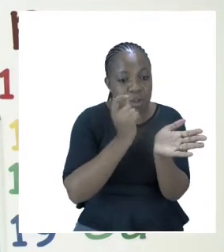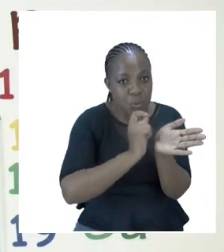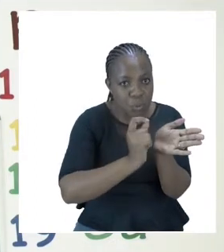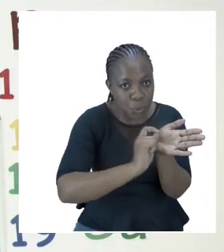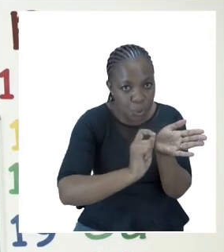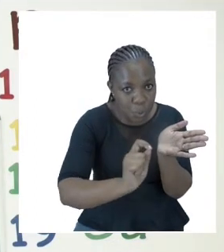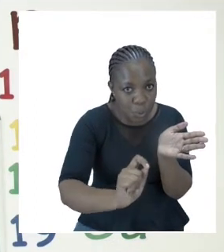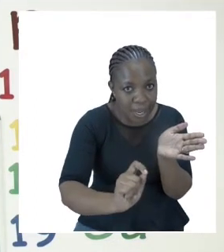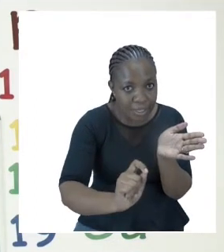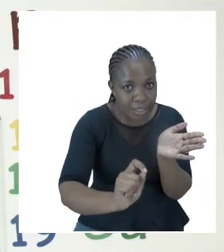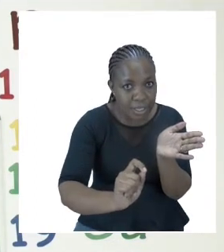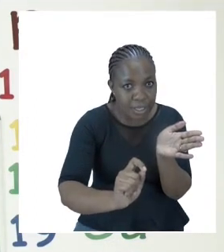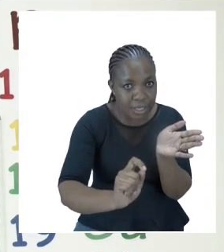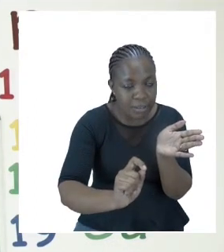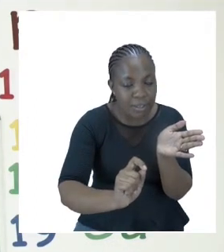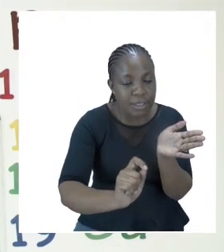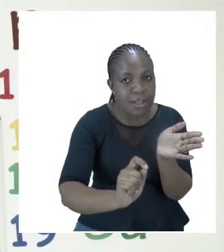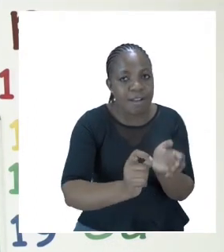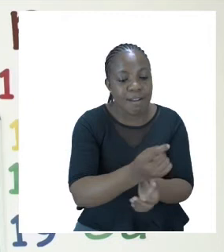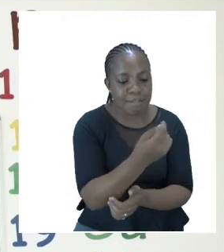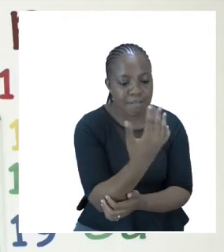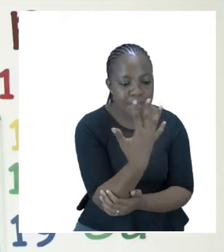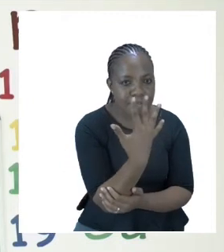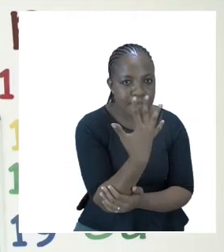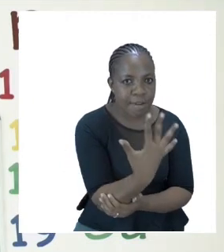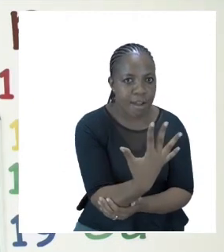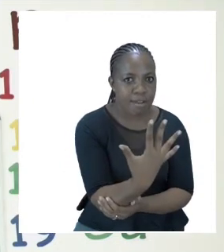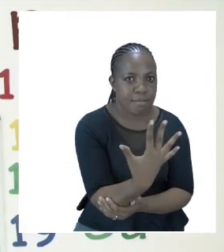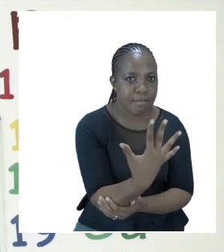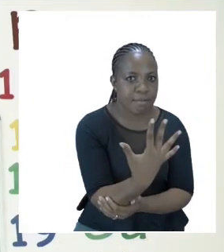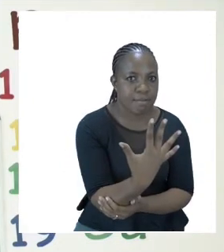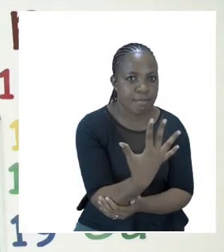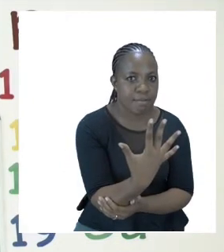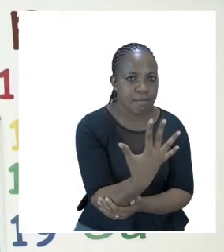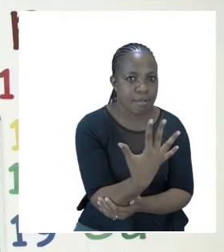number of balls. So we have five